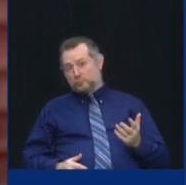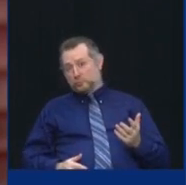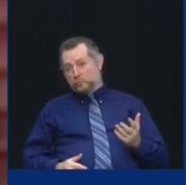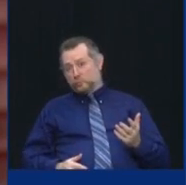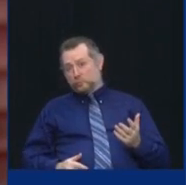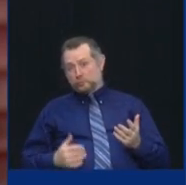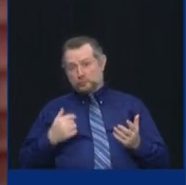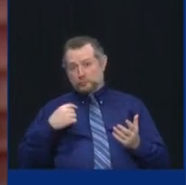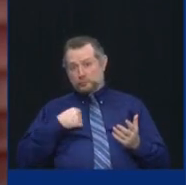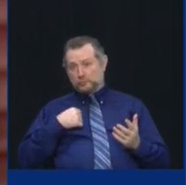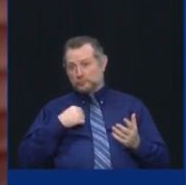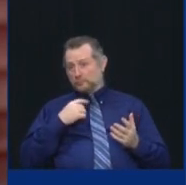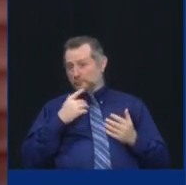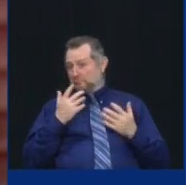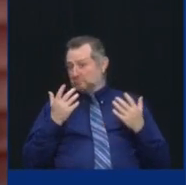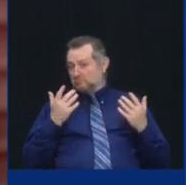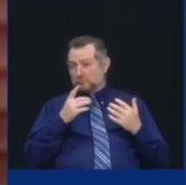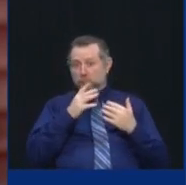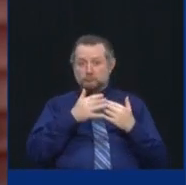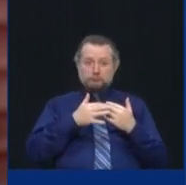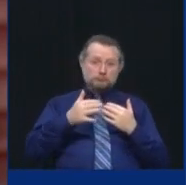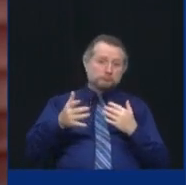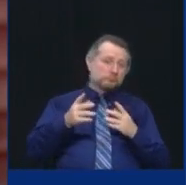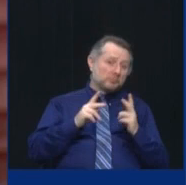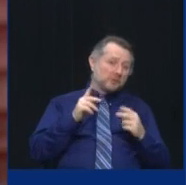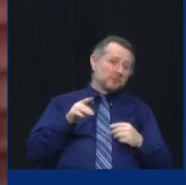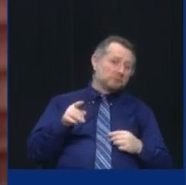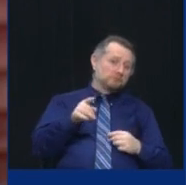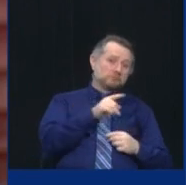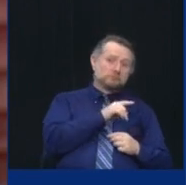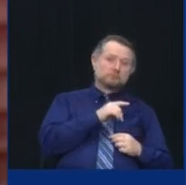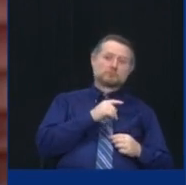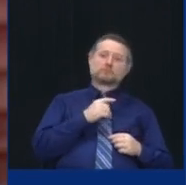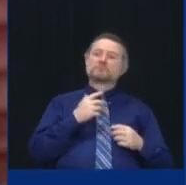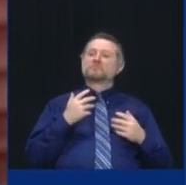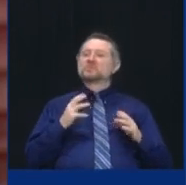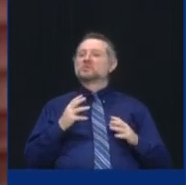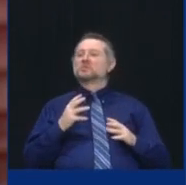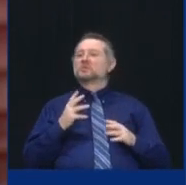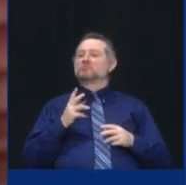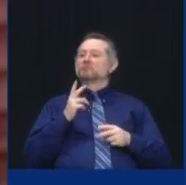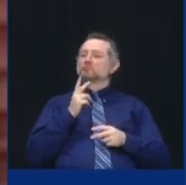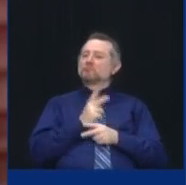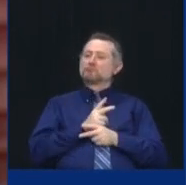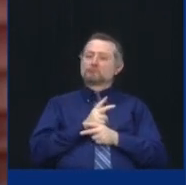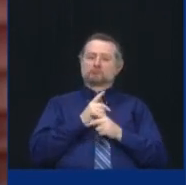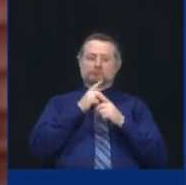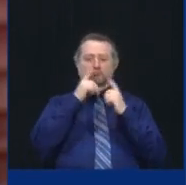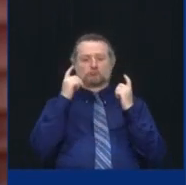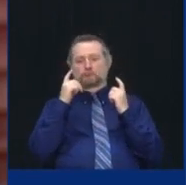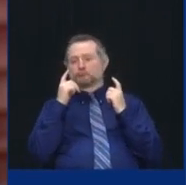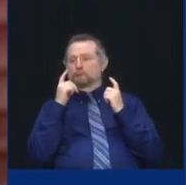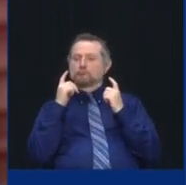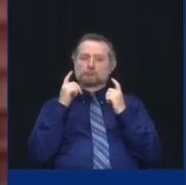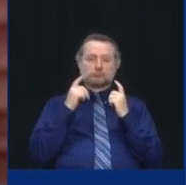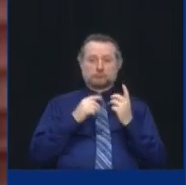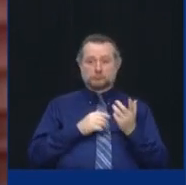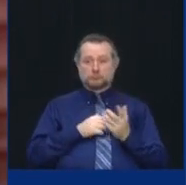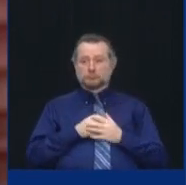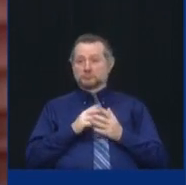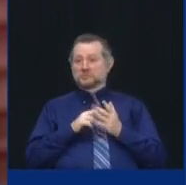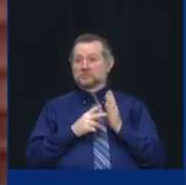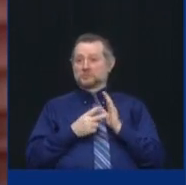I expect there are going to be a lot of people who are not just going to flick a